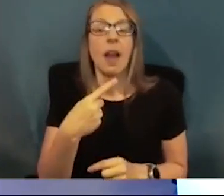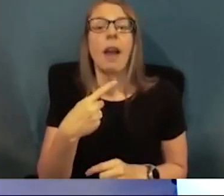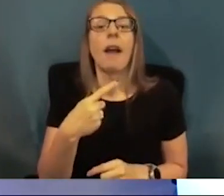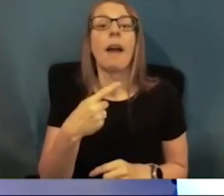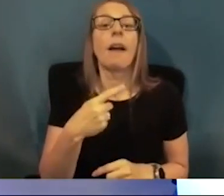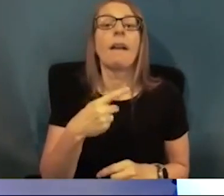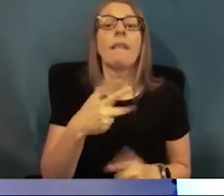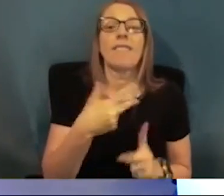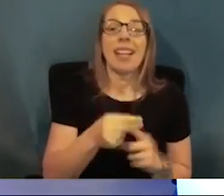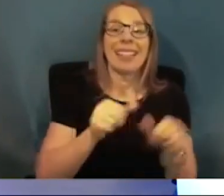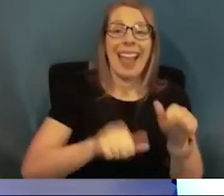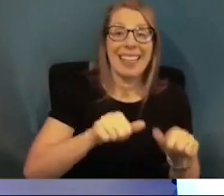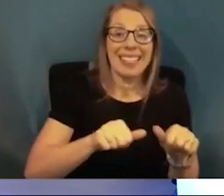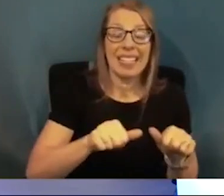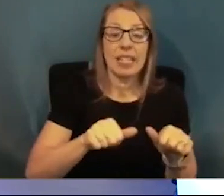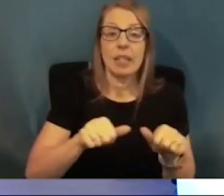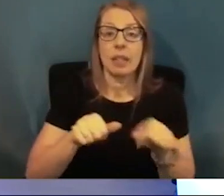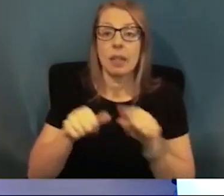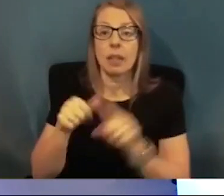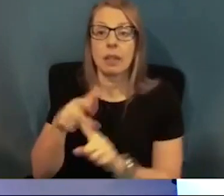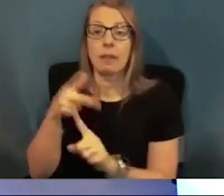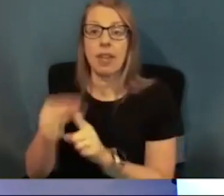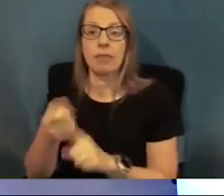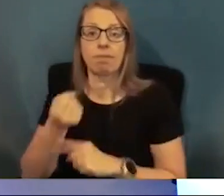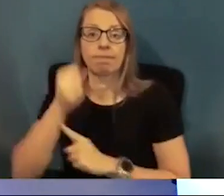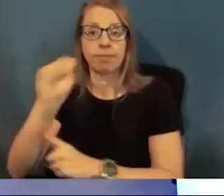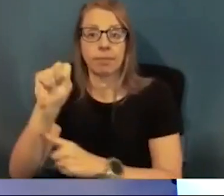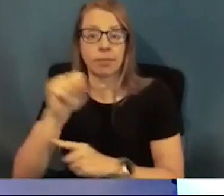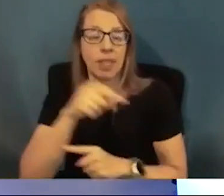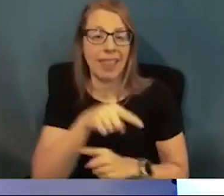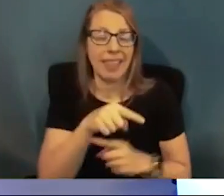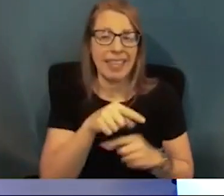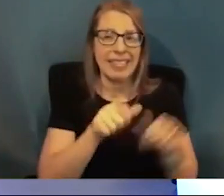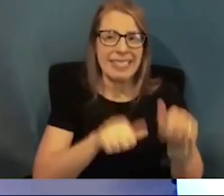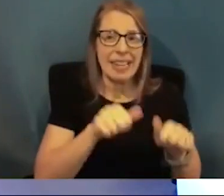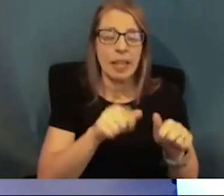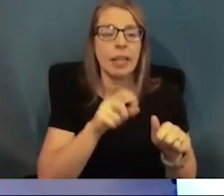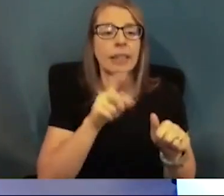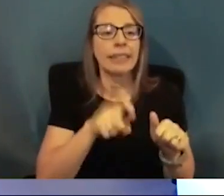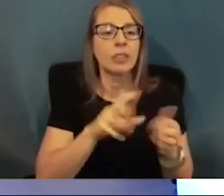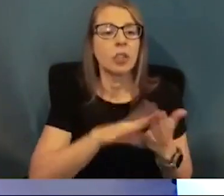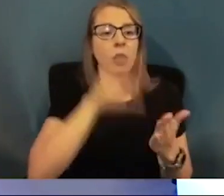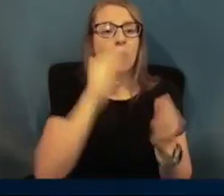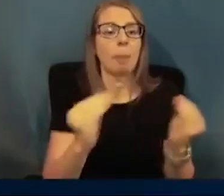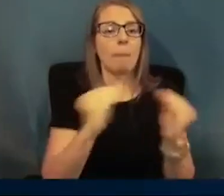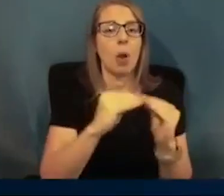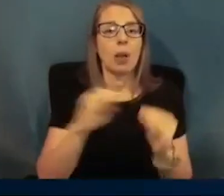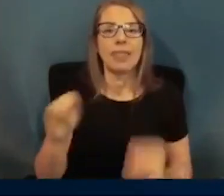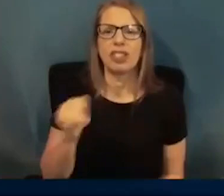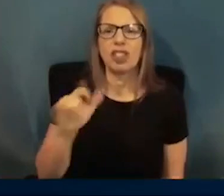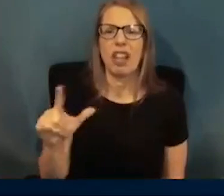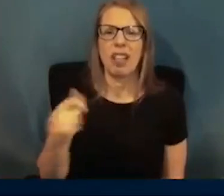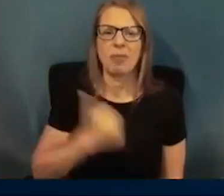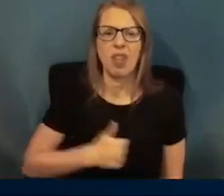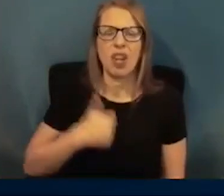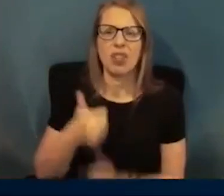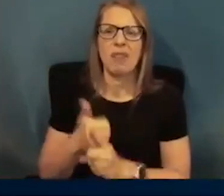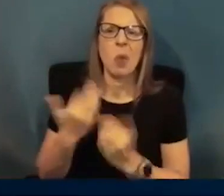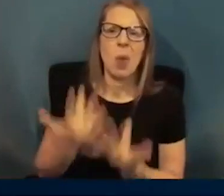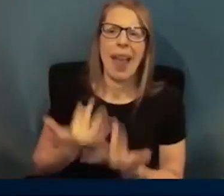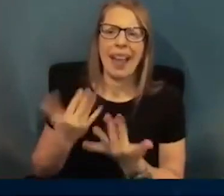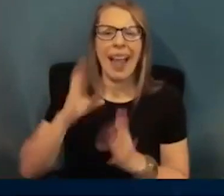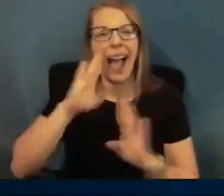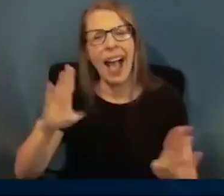hesitant I think so. just need to learn more. I think so. And keep chipping away at that and get them down off the fence. All right, Jill, I'm so sorry to keep you waiting. Hello, happy